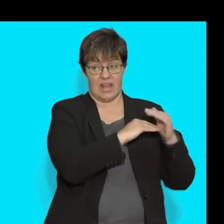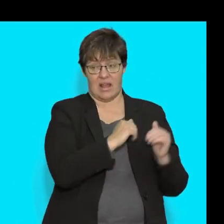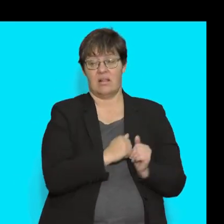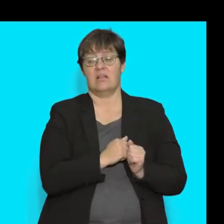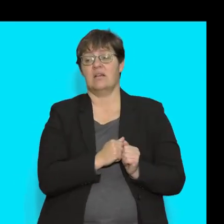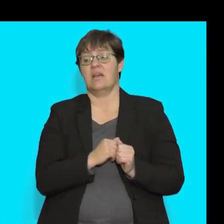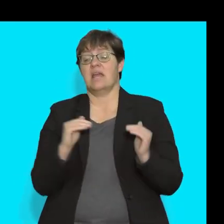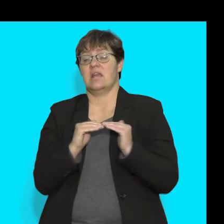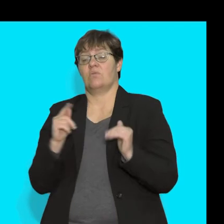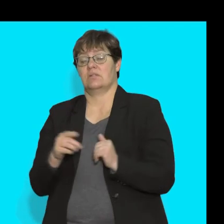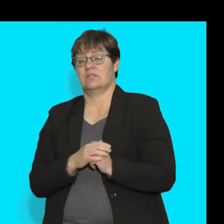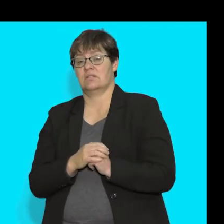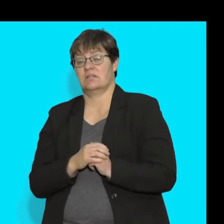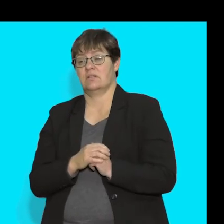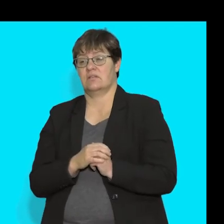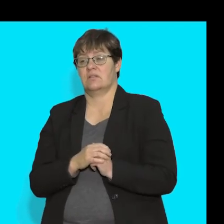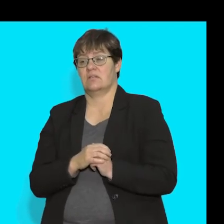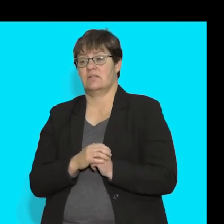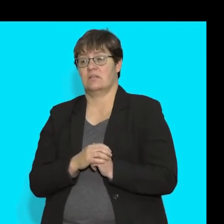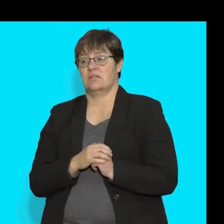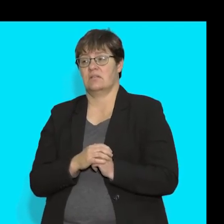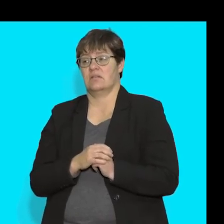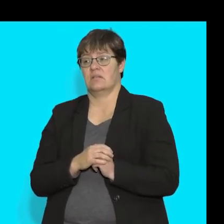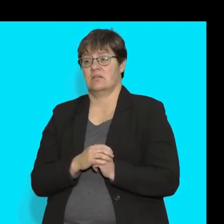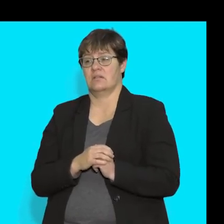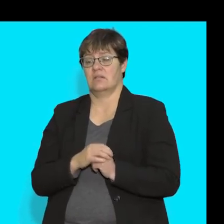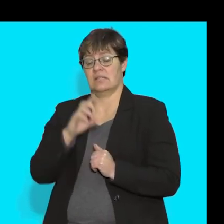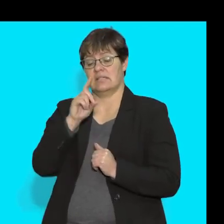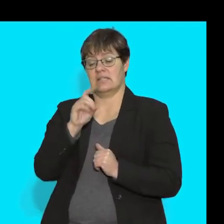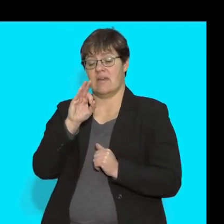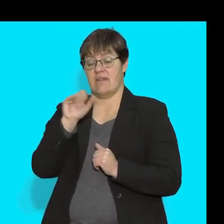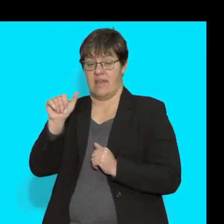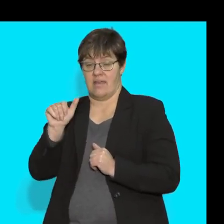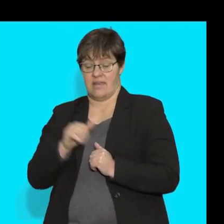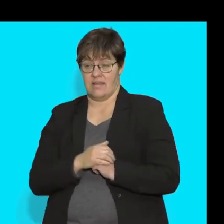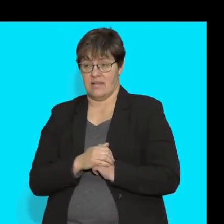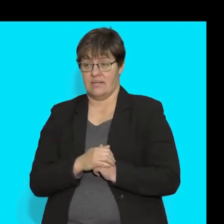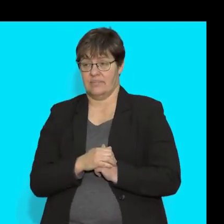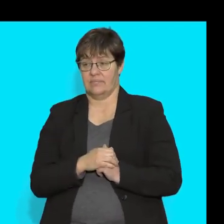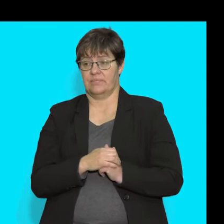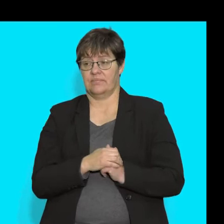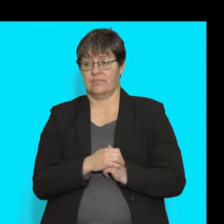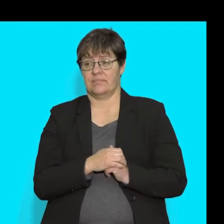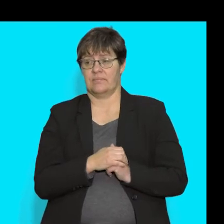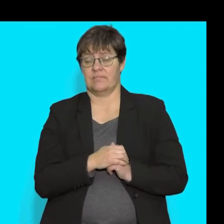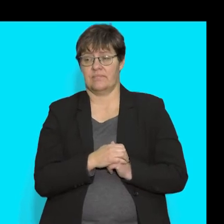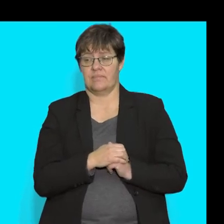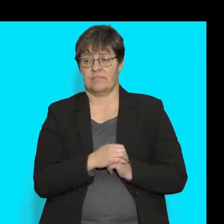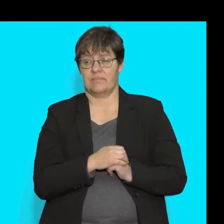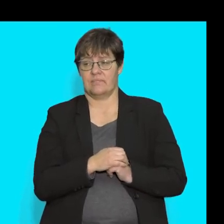EDF is equals to the angle DFA,